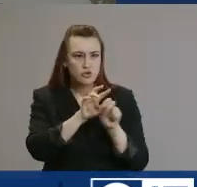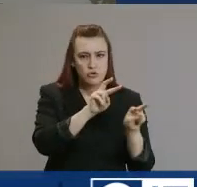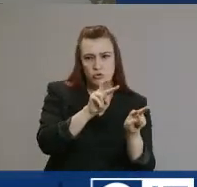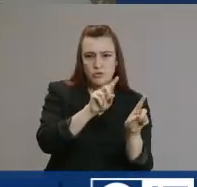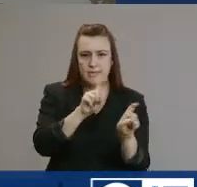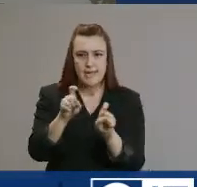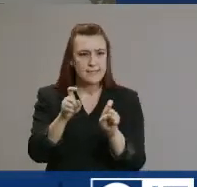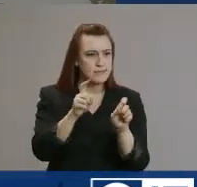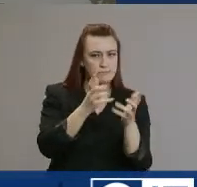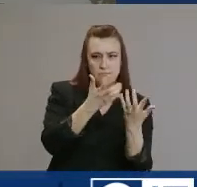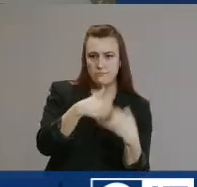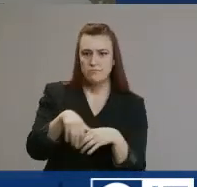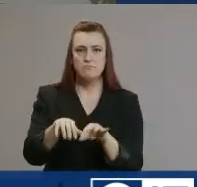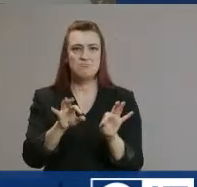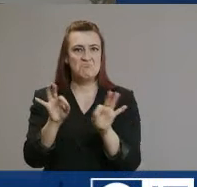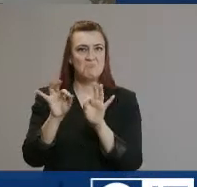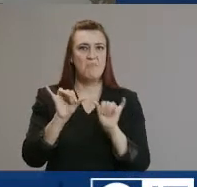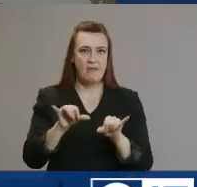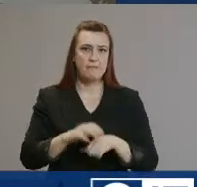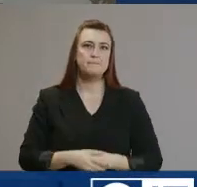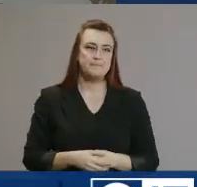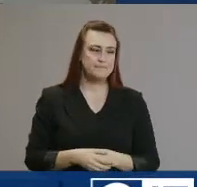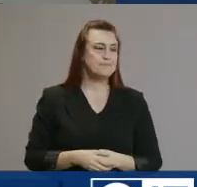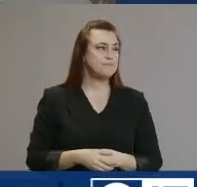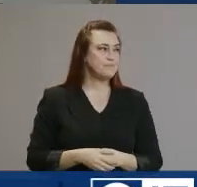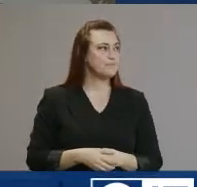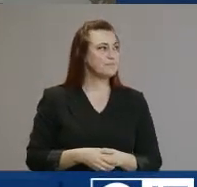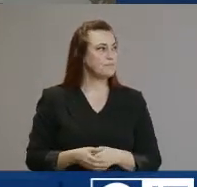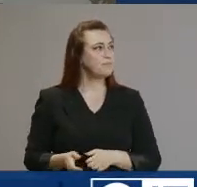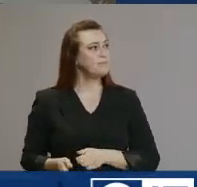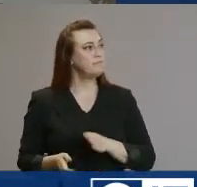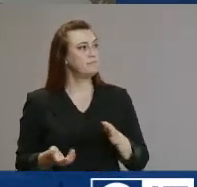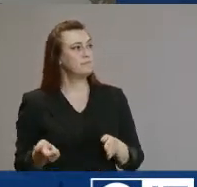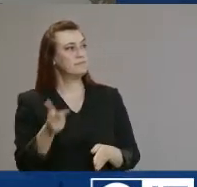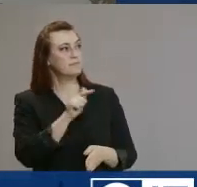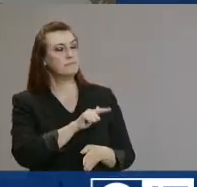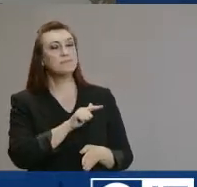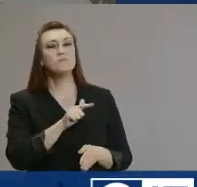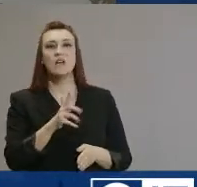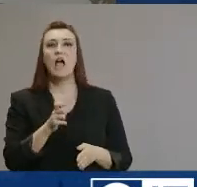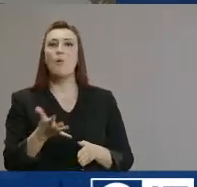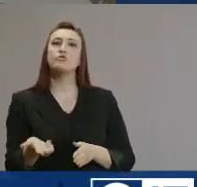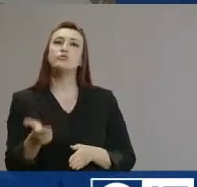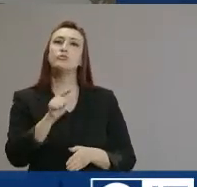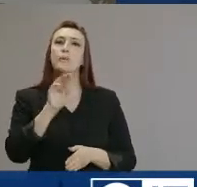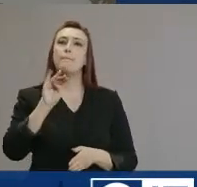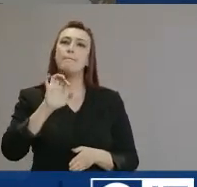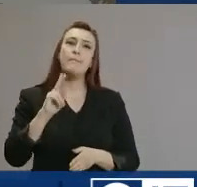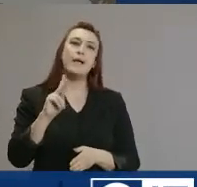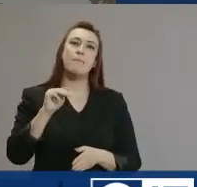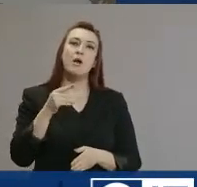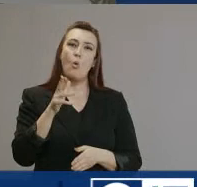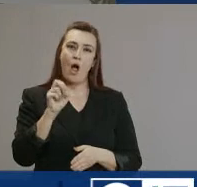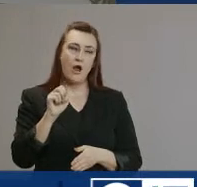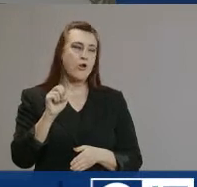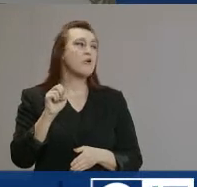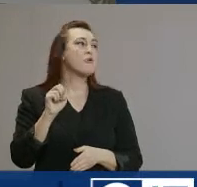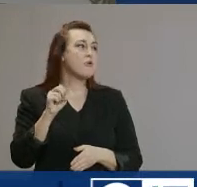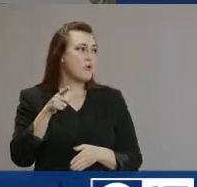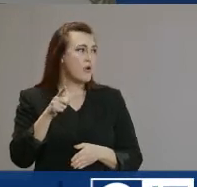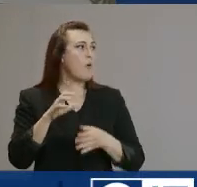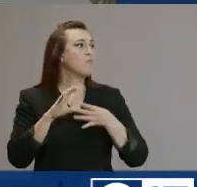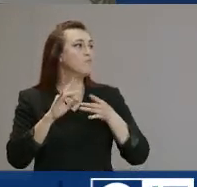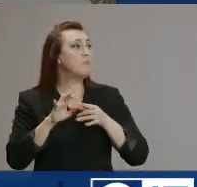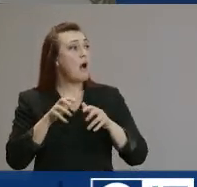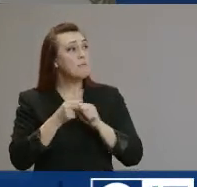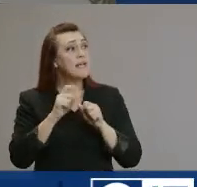Thank you very much, Dr. Christ, and I want to ask Major General Mick McGuire to please give us an update on the Bighorn Fire, and I also want to